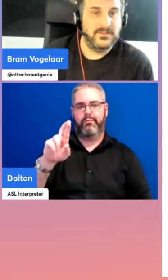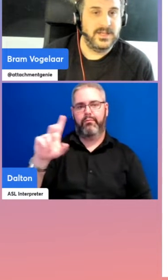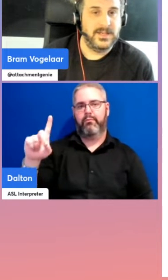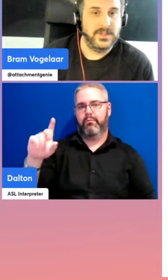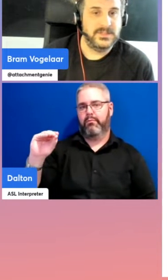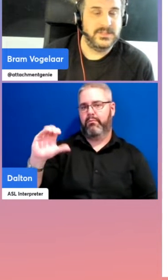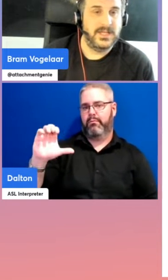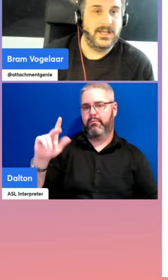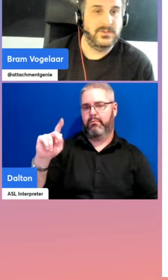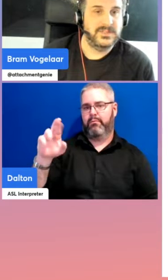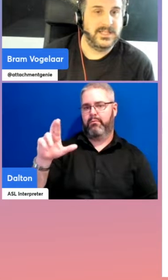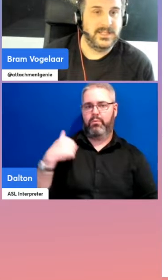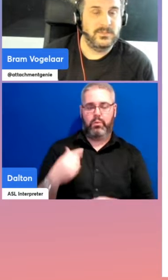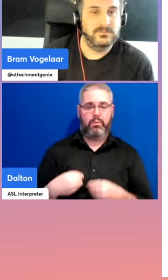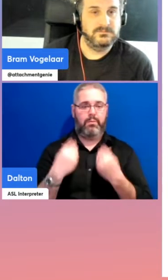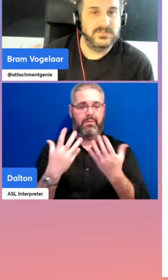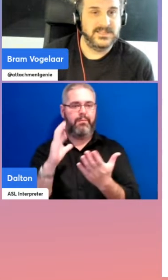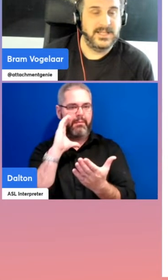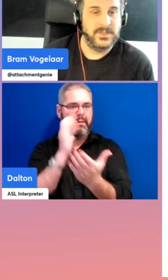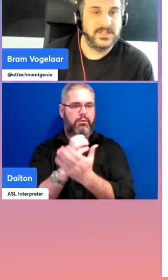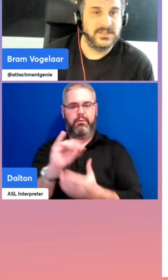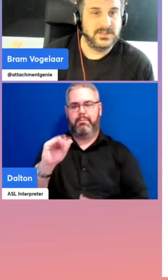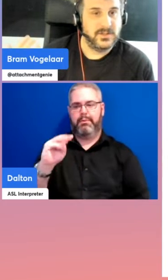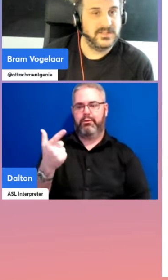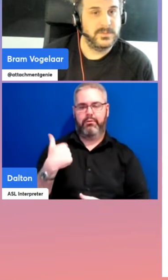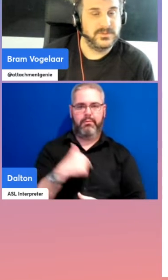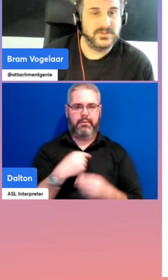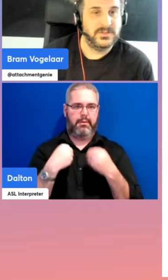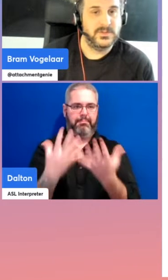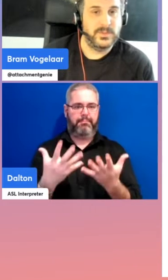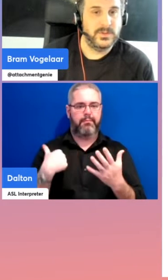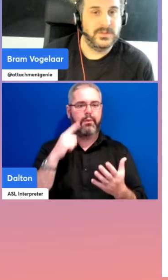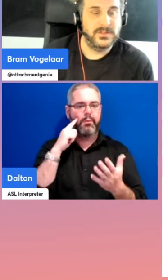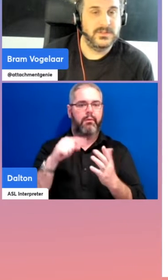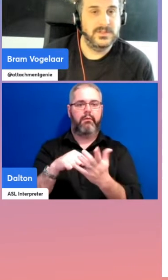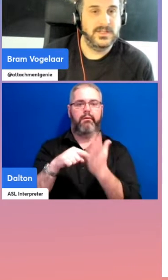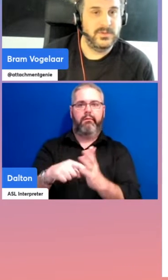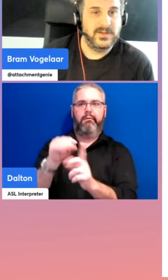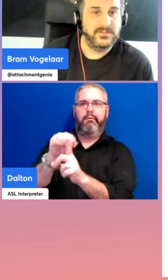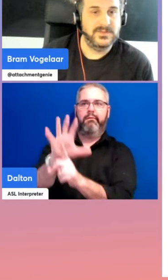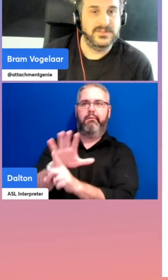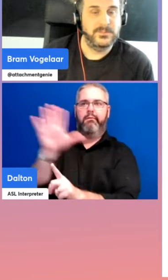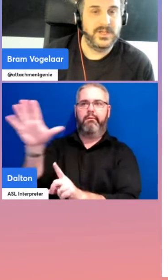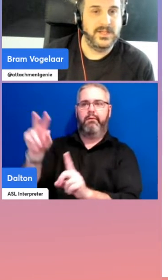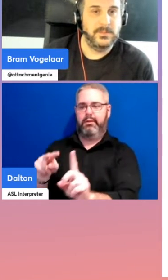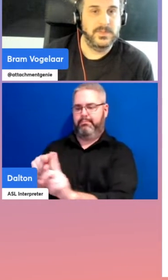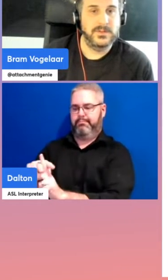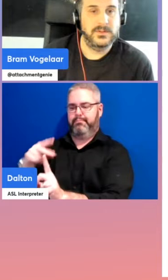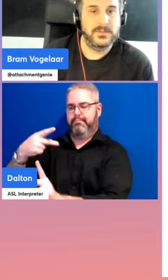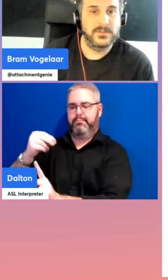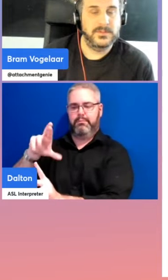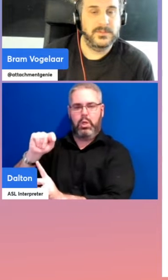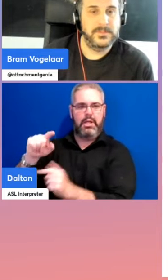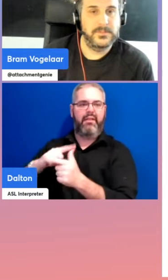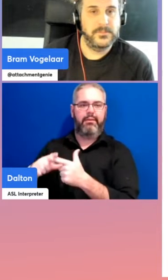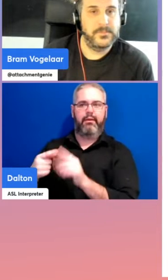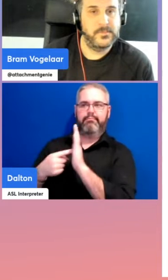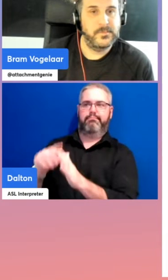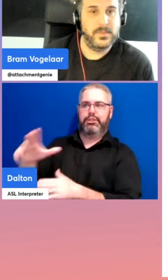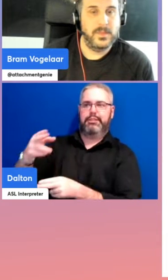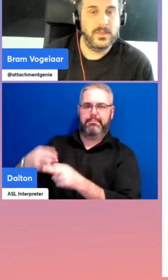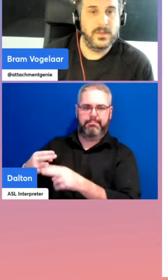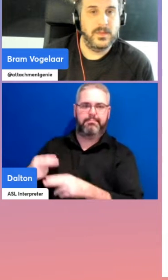we give it an image and we say this image is going to expose a certain port, and we reference it by name.